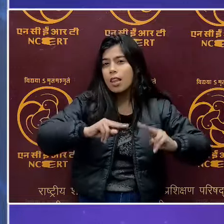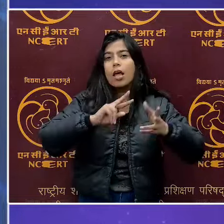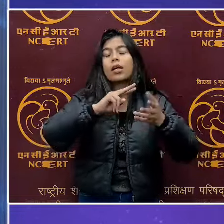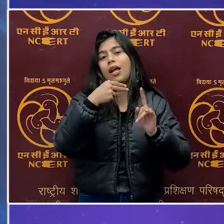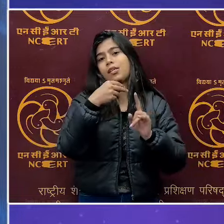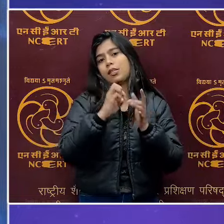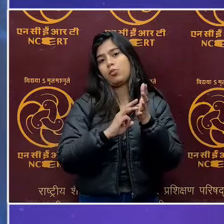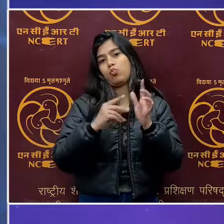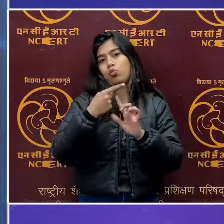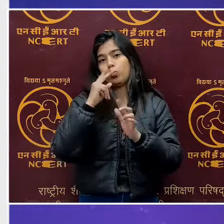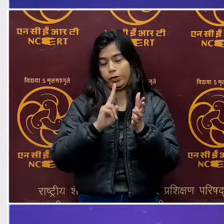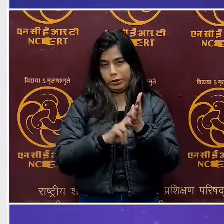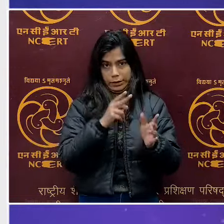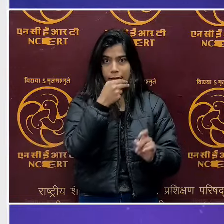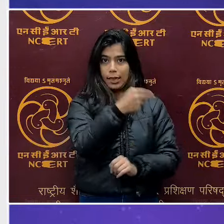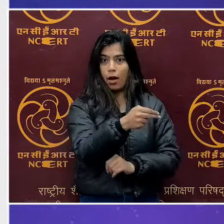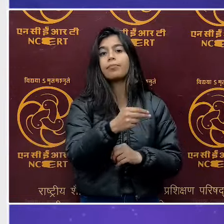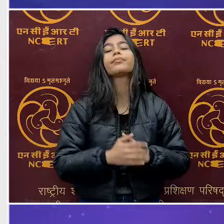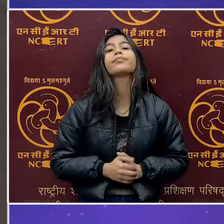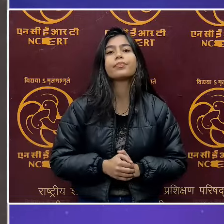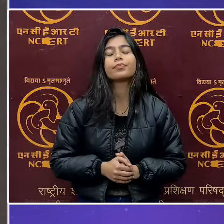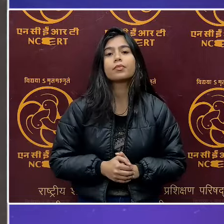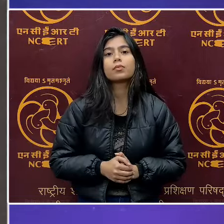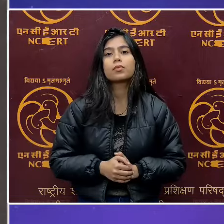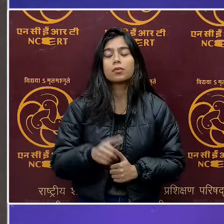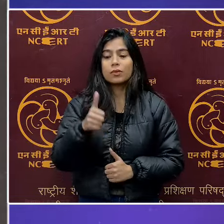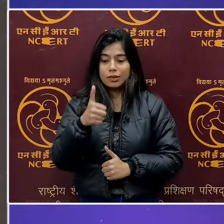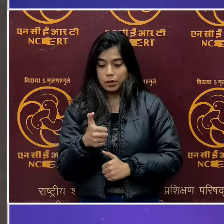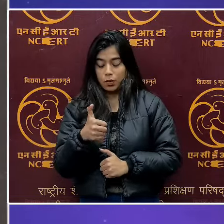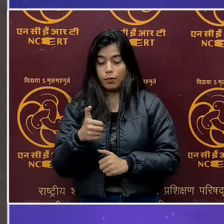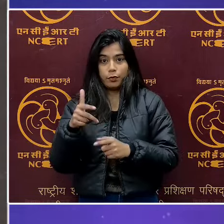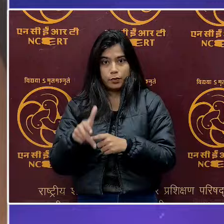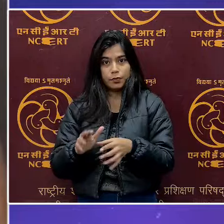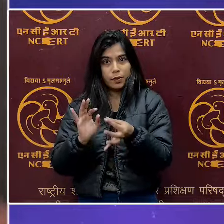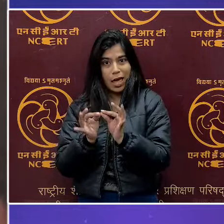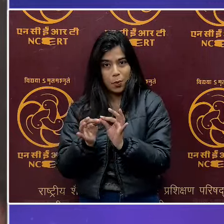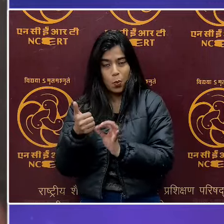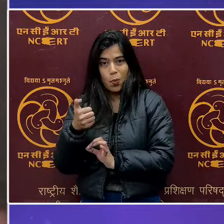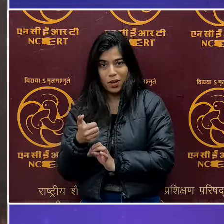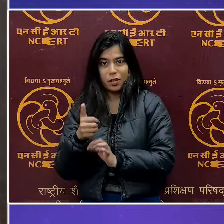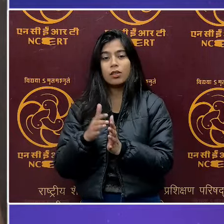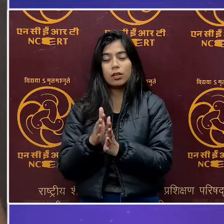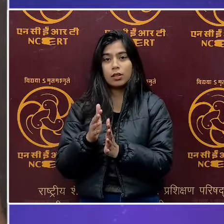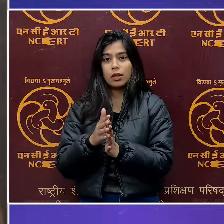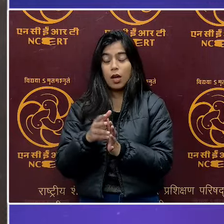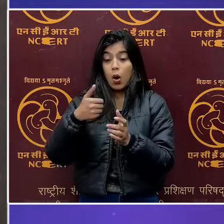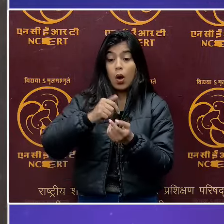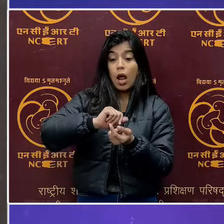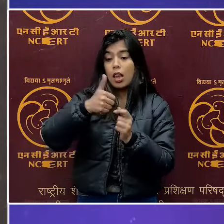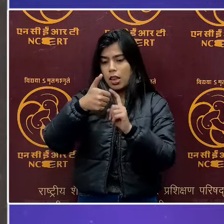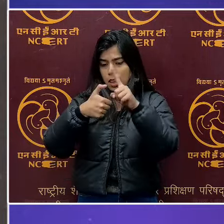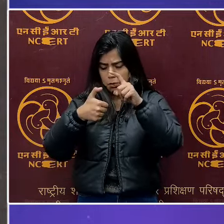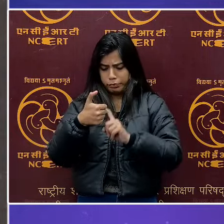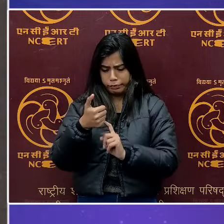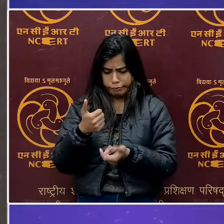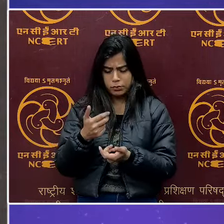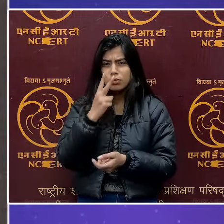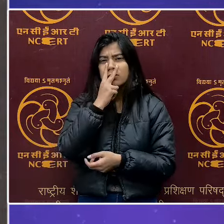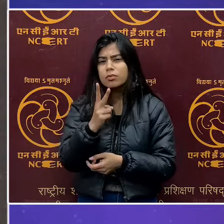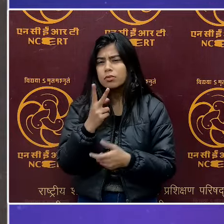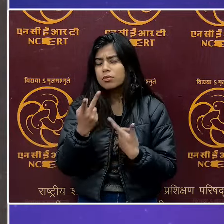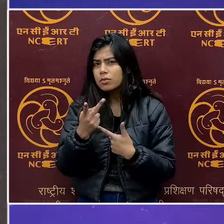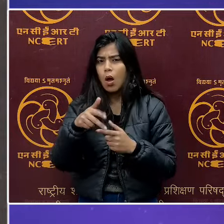rotatory motion, is if I take the same pen and fix its one end and apply force at the other end. Now, if you see,